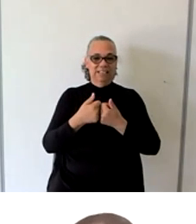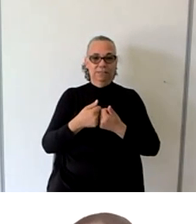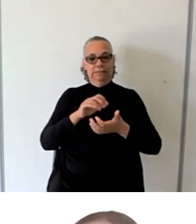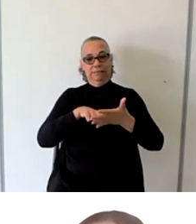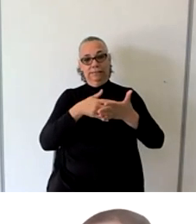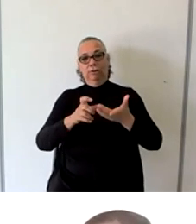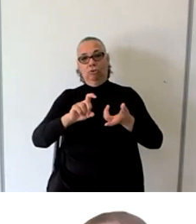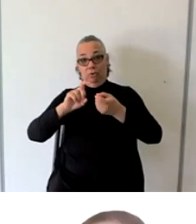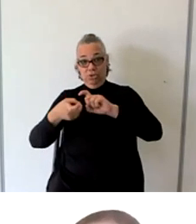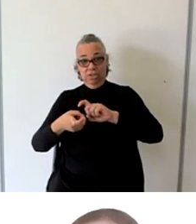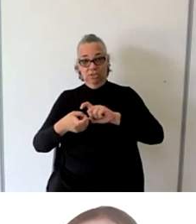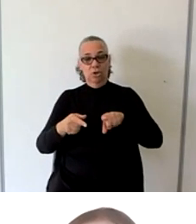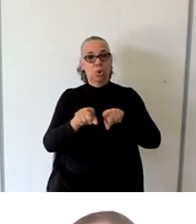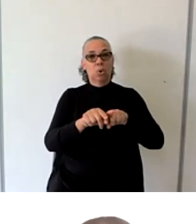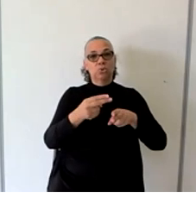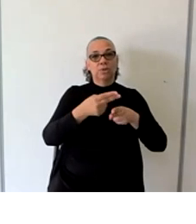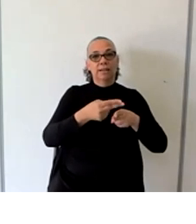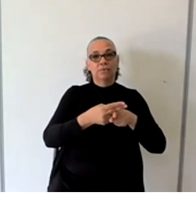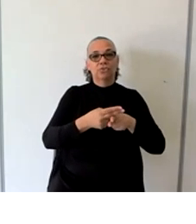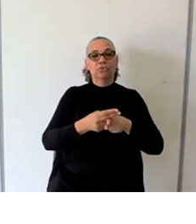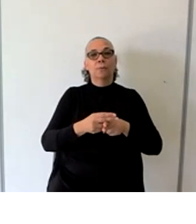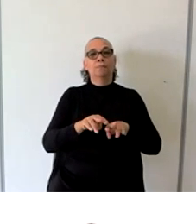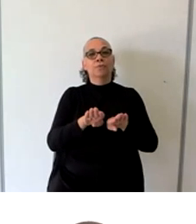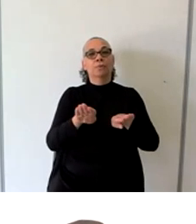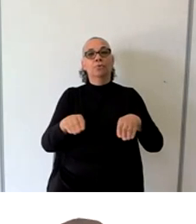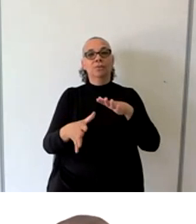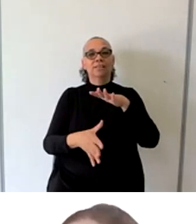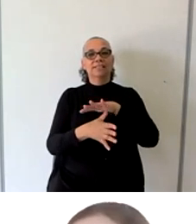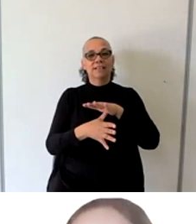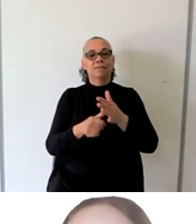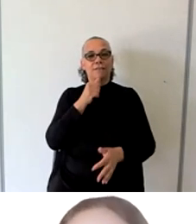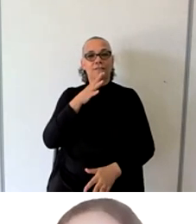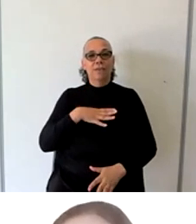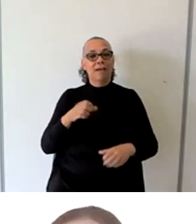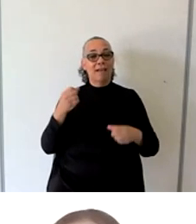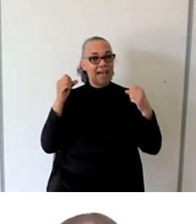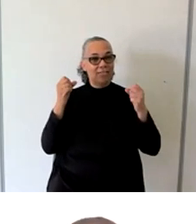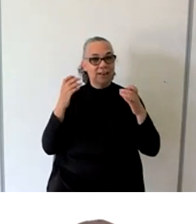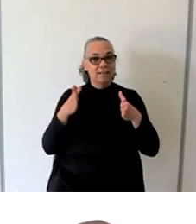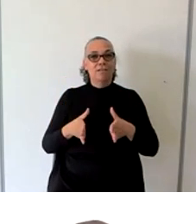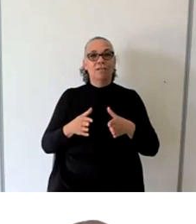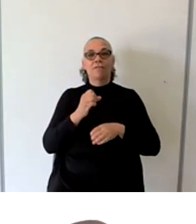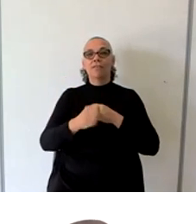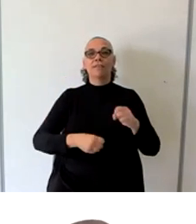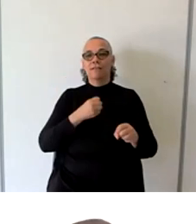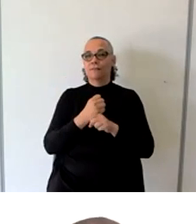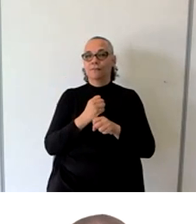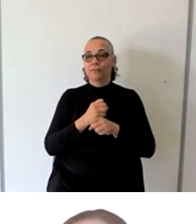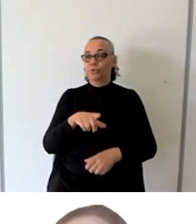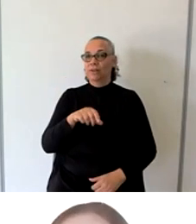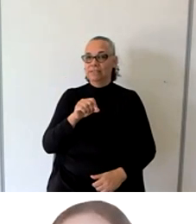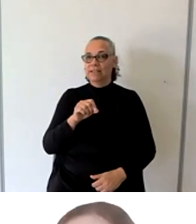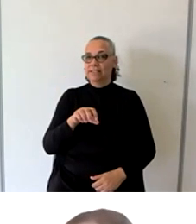Jessica was also named as Bermuda's Senior Female Athlete of the Year for the 2019 competitive season by the government and